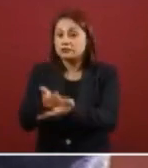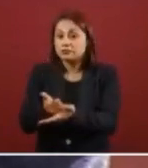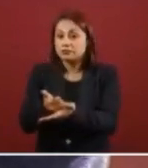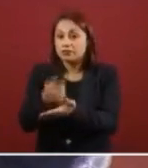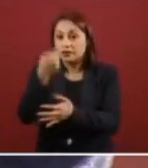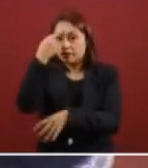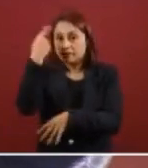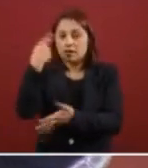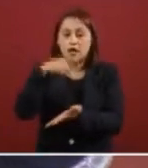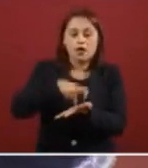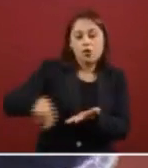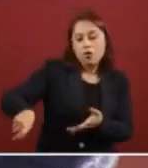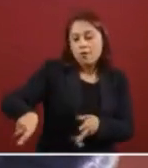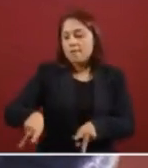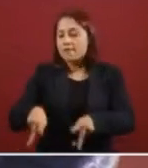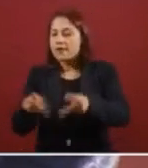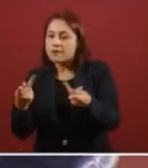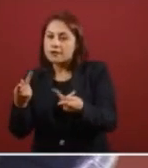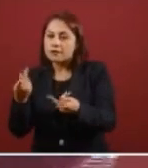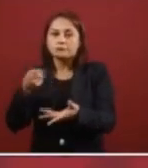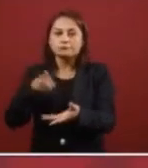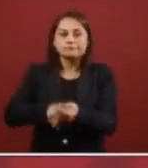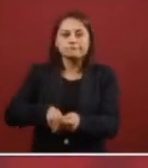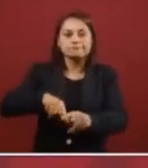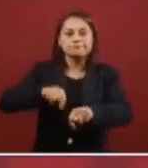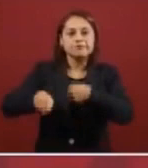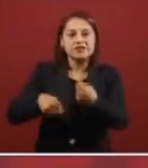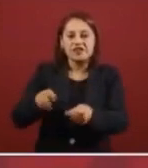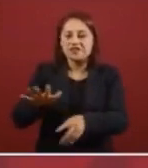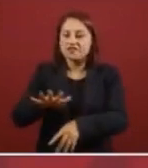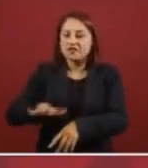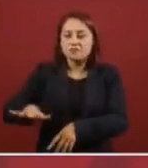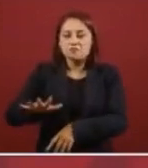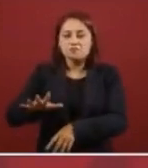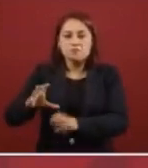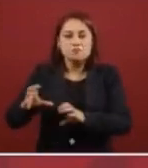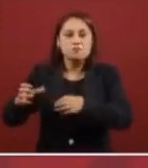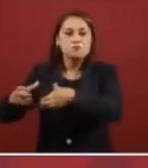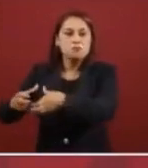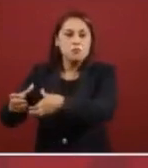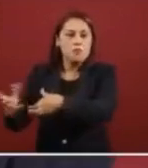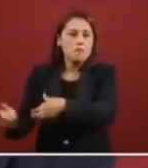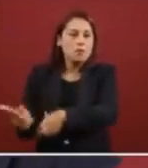consumption in the stores, in the towns.